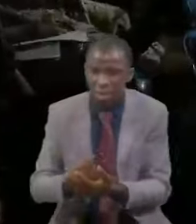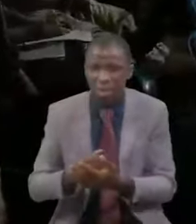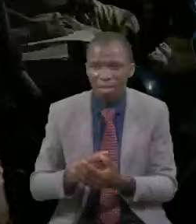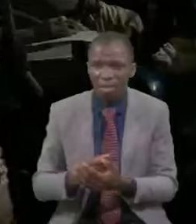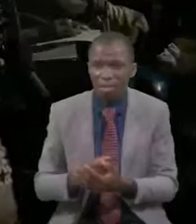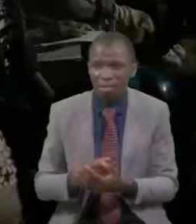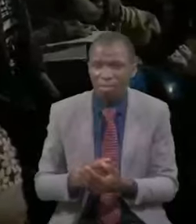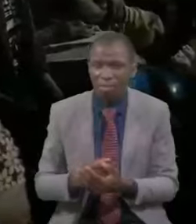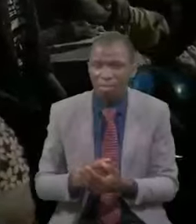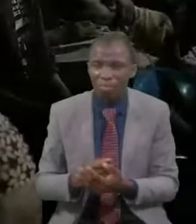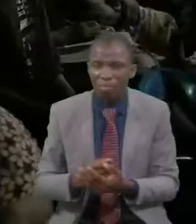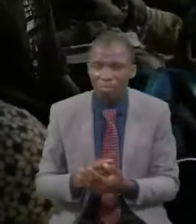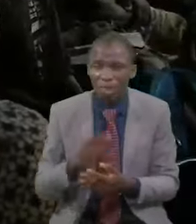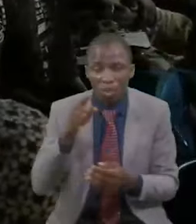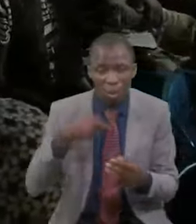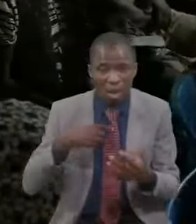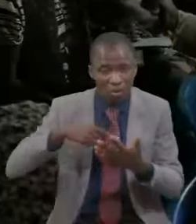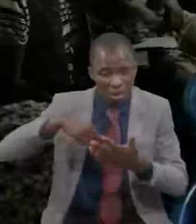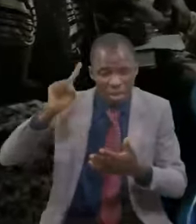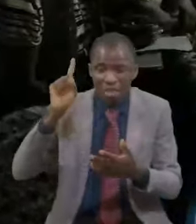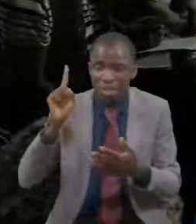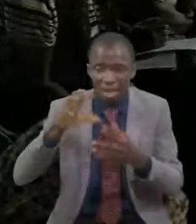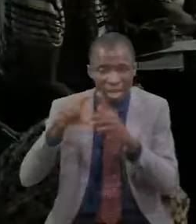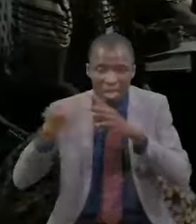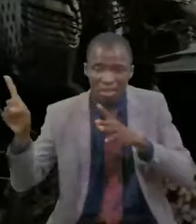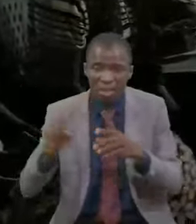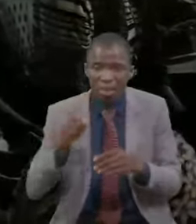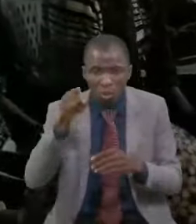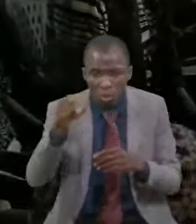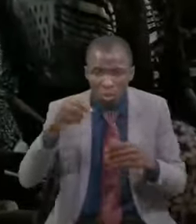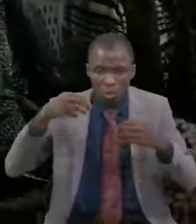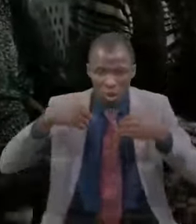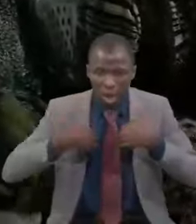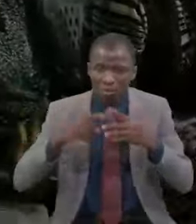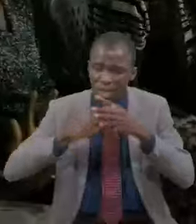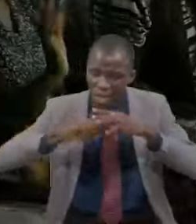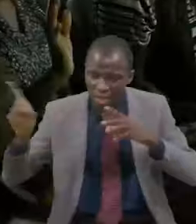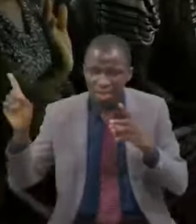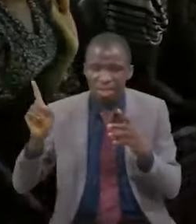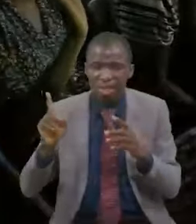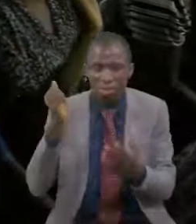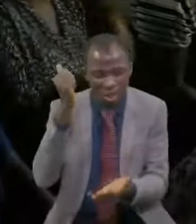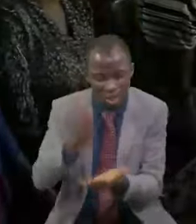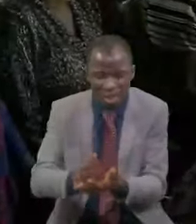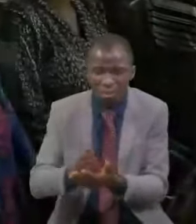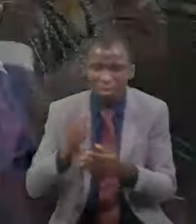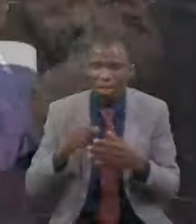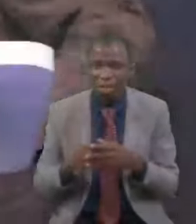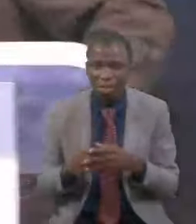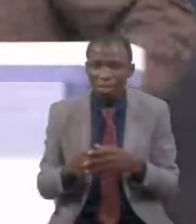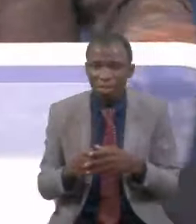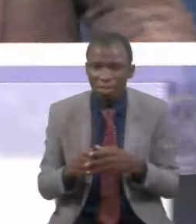You have escaped. Amen. You have escaped. Amen. It too